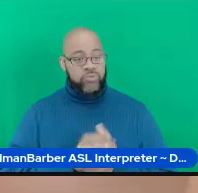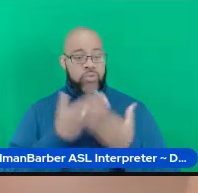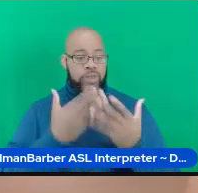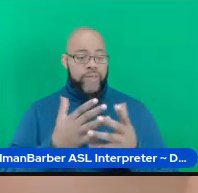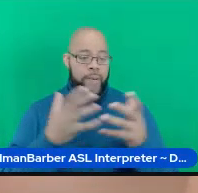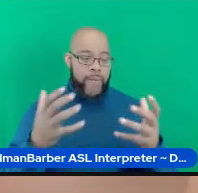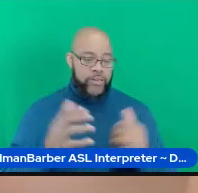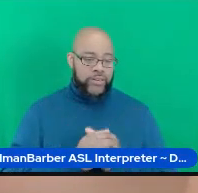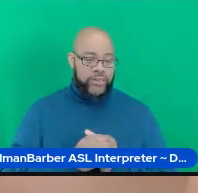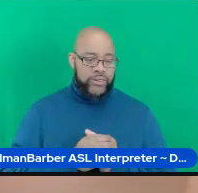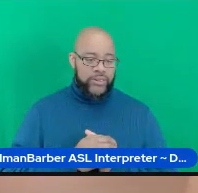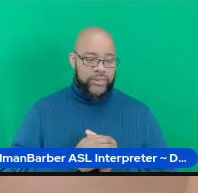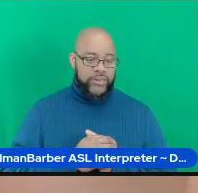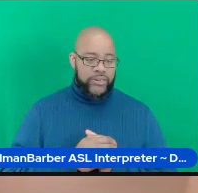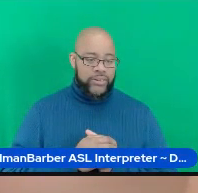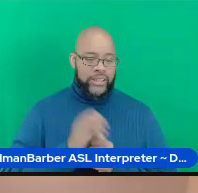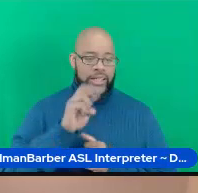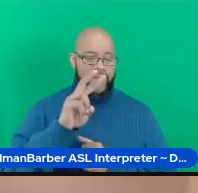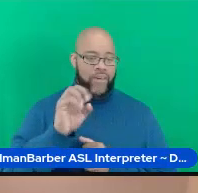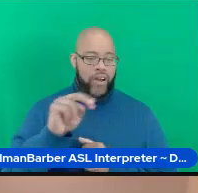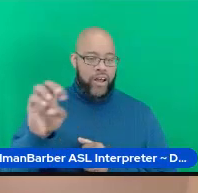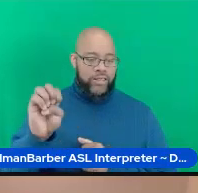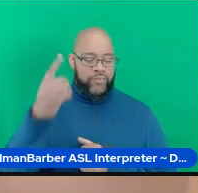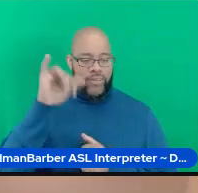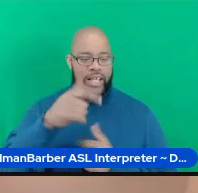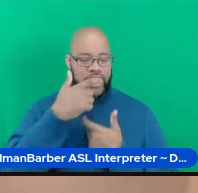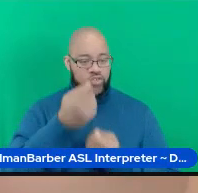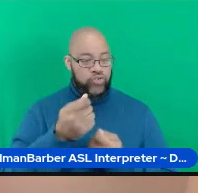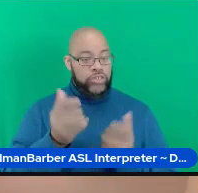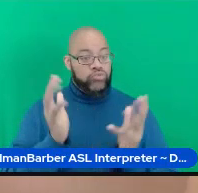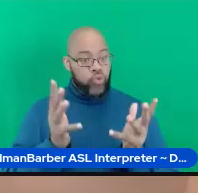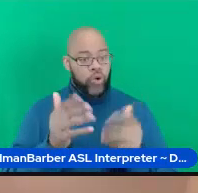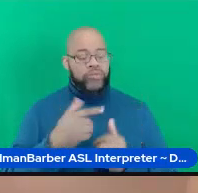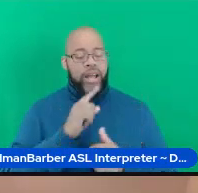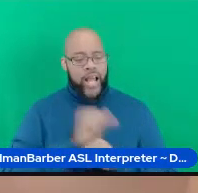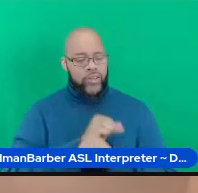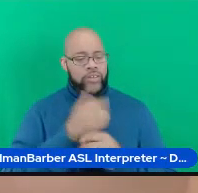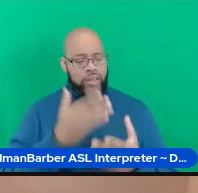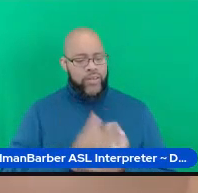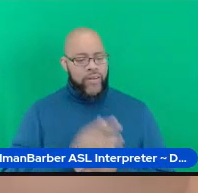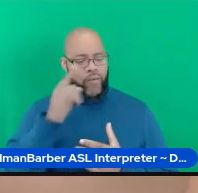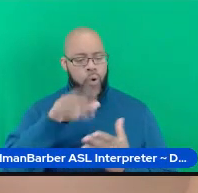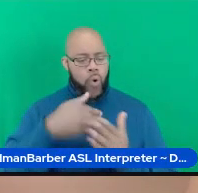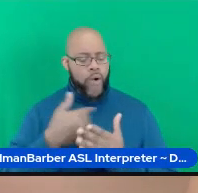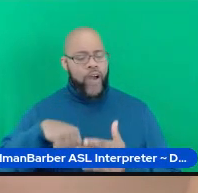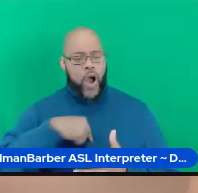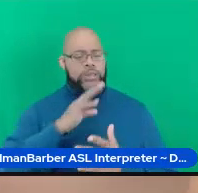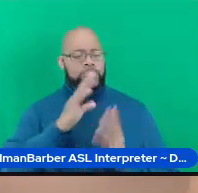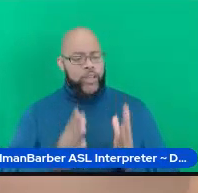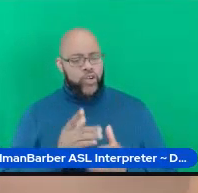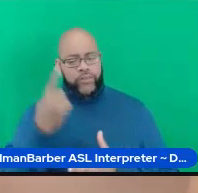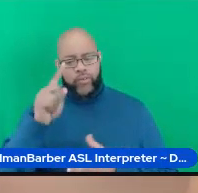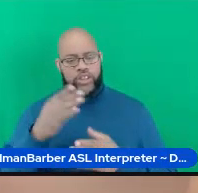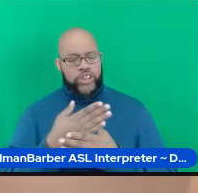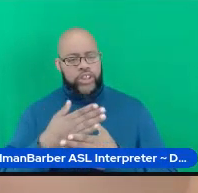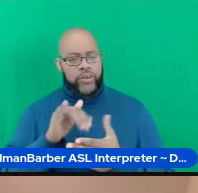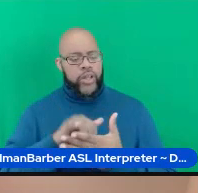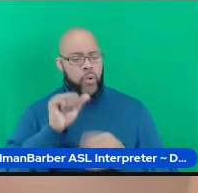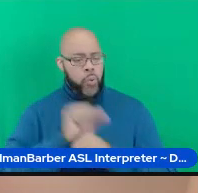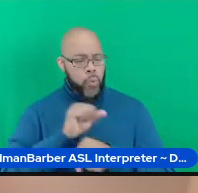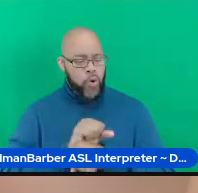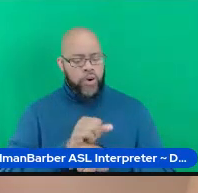very much, Evonne, for this interesting talk. And thank you actually for all of our speakers for sharing the work,